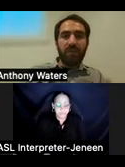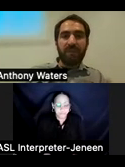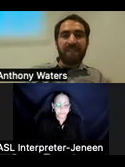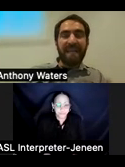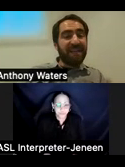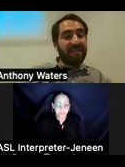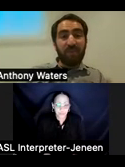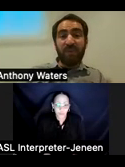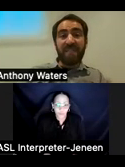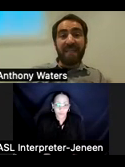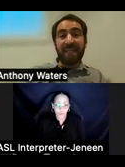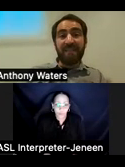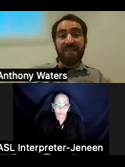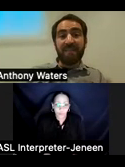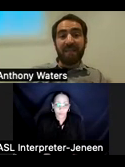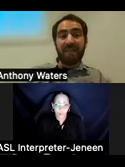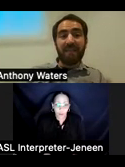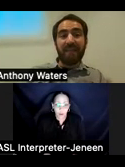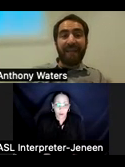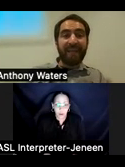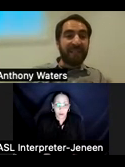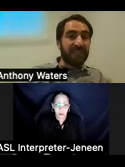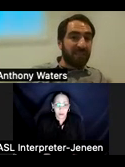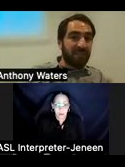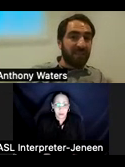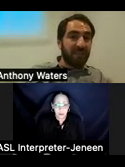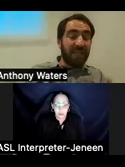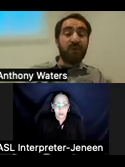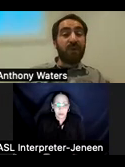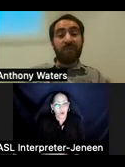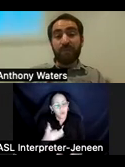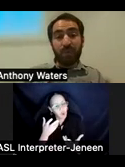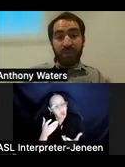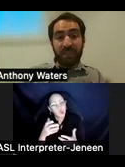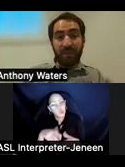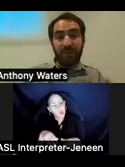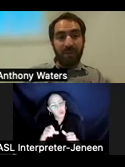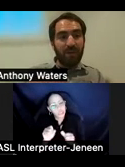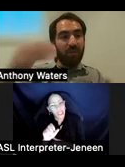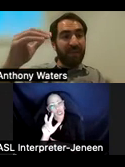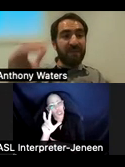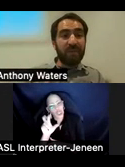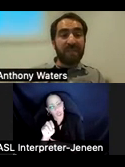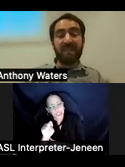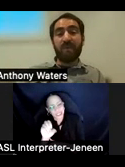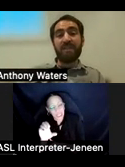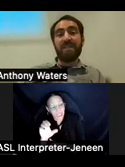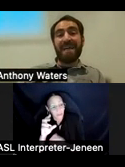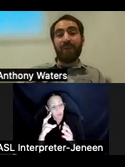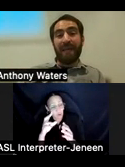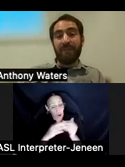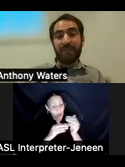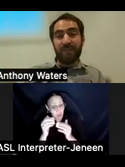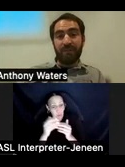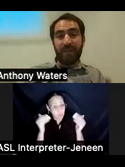So take 30 seconds, and if you're comfortable doing so, read those 6 questions